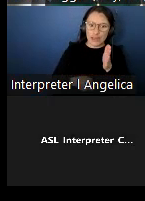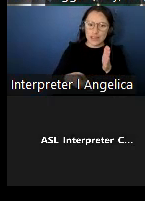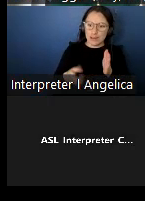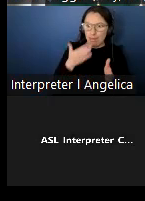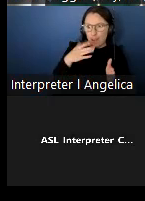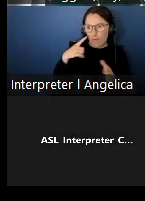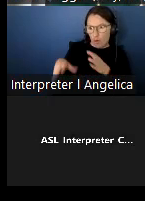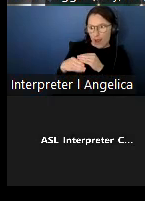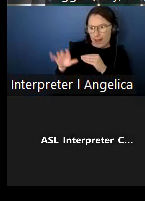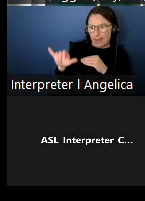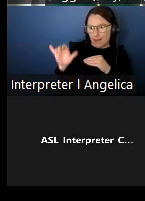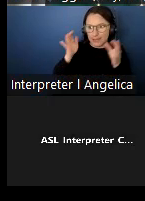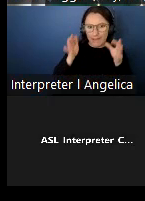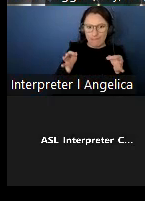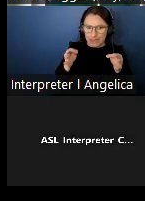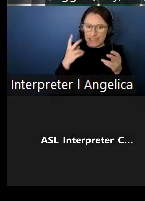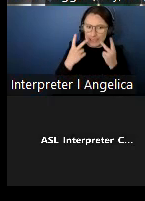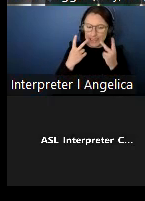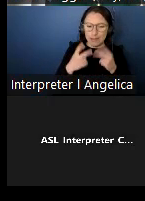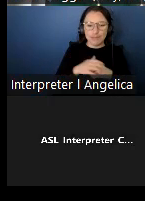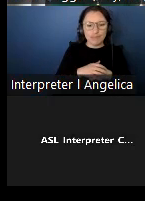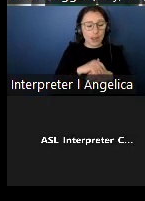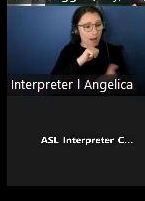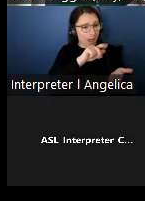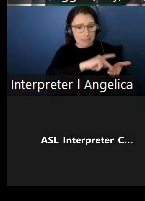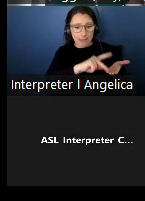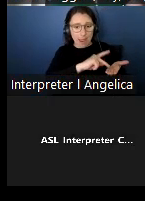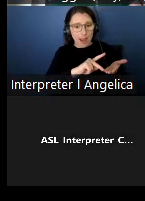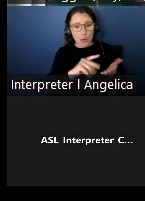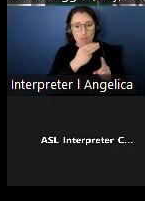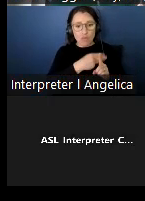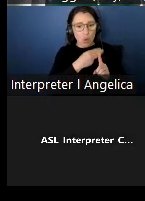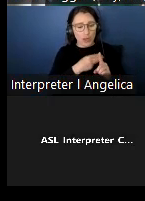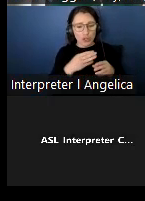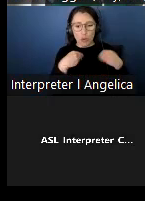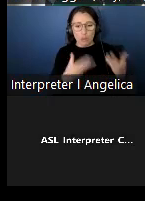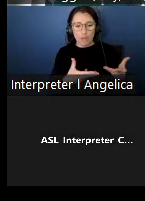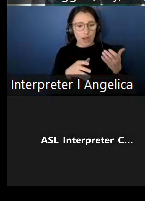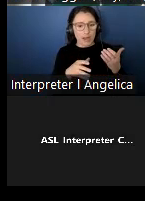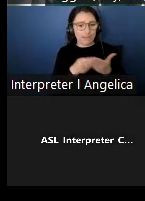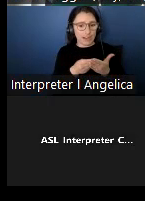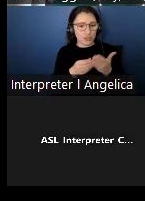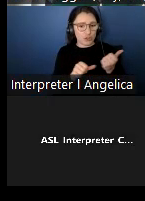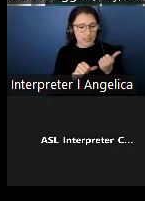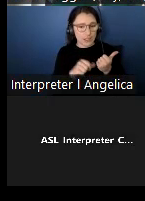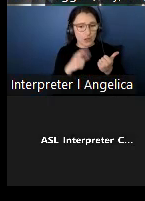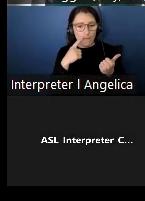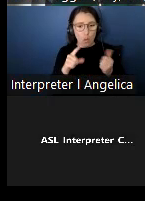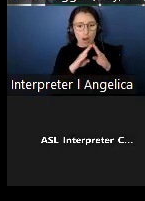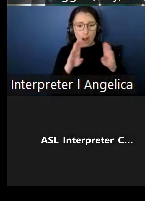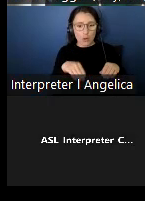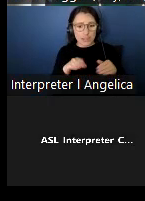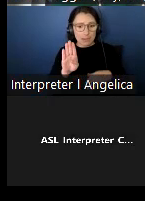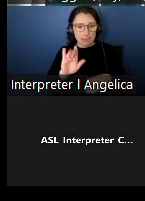see. Not paying the mortgage or providing financial assistance for any housing bills. Absolutely, that can be